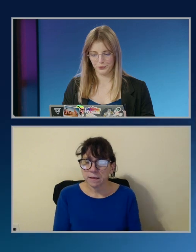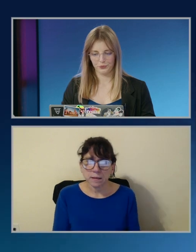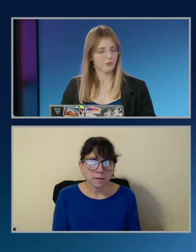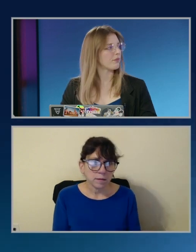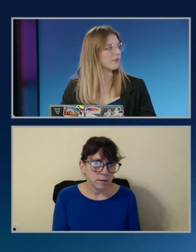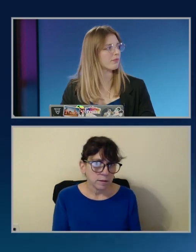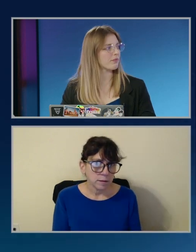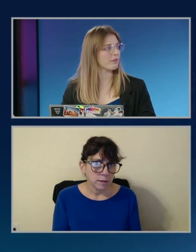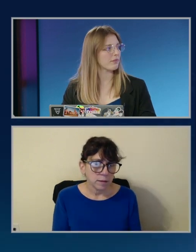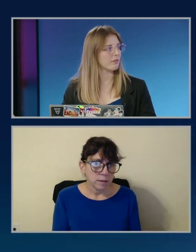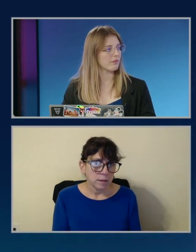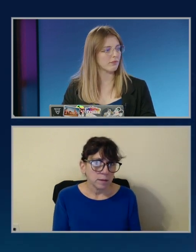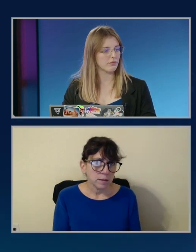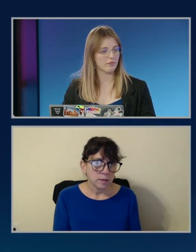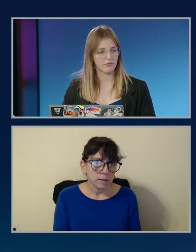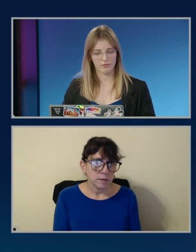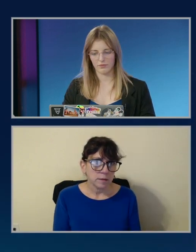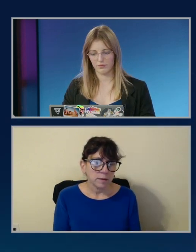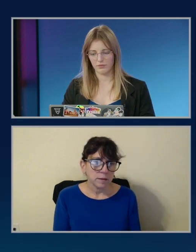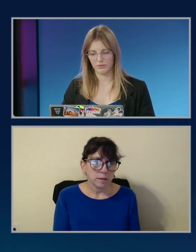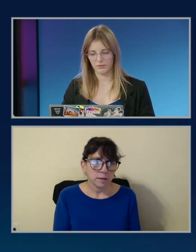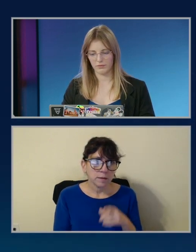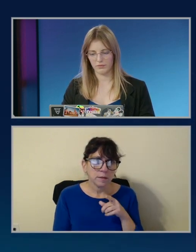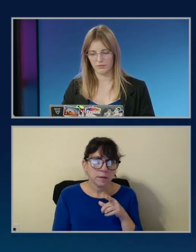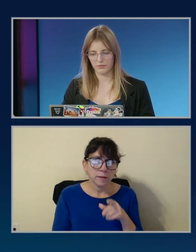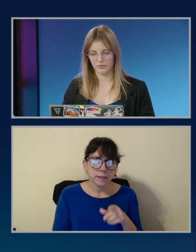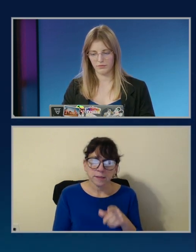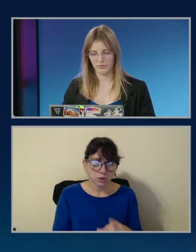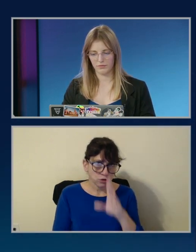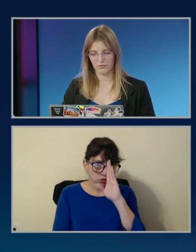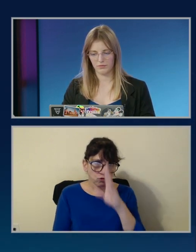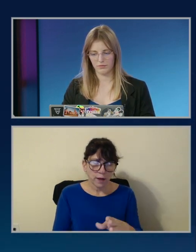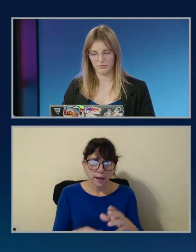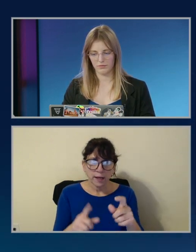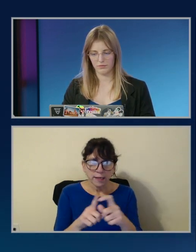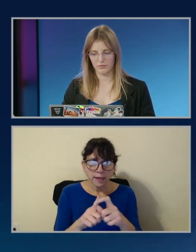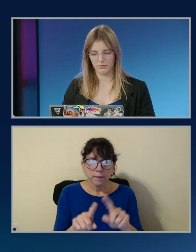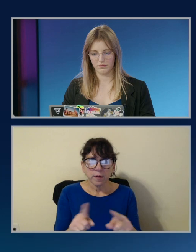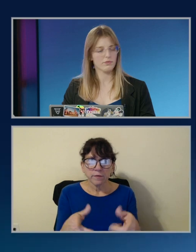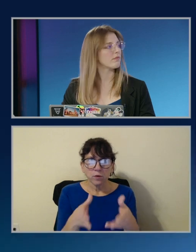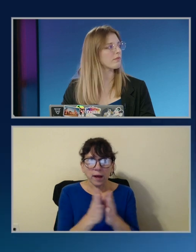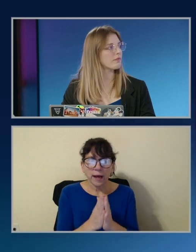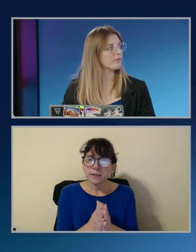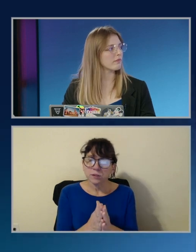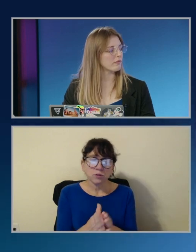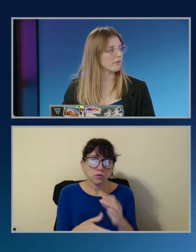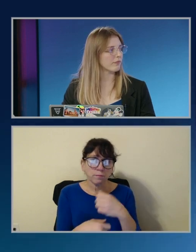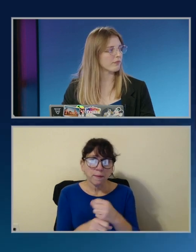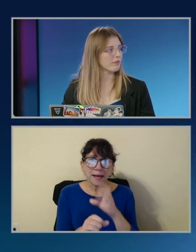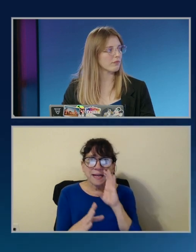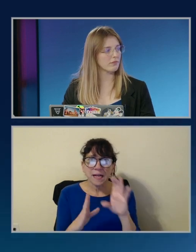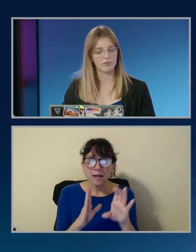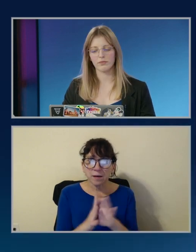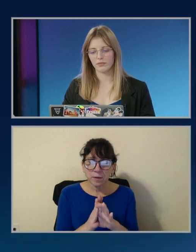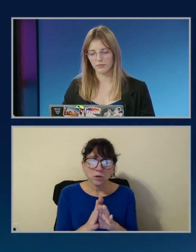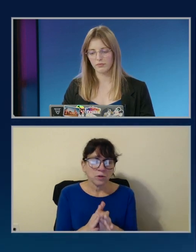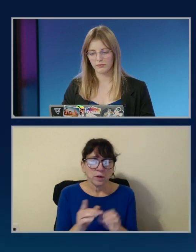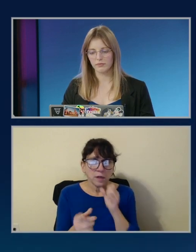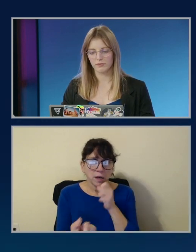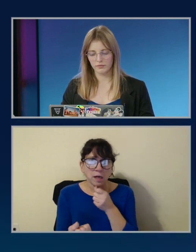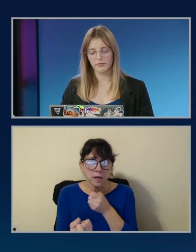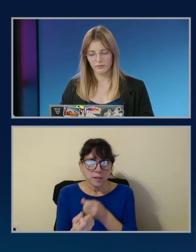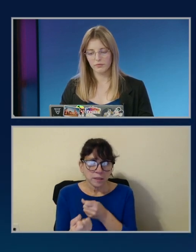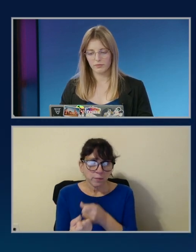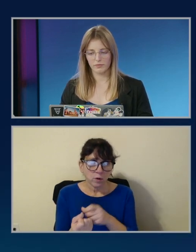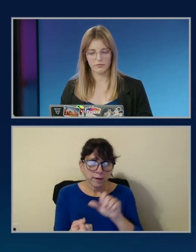so in this case, this is just purely for text, right? But if you would ask it to generate an image, so for example, if this was, it doesn't support stability AI, right?